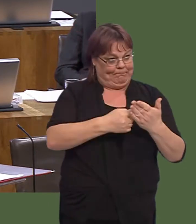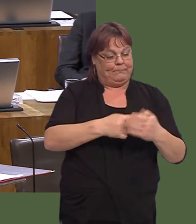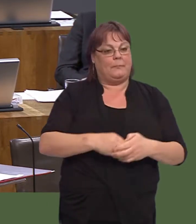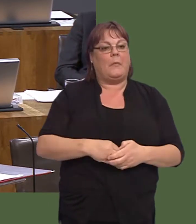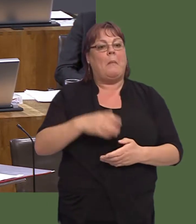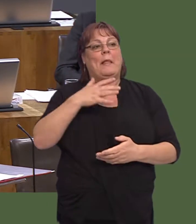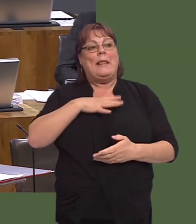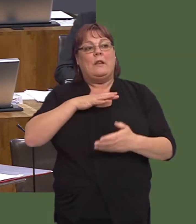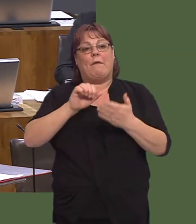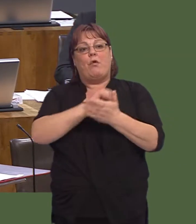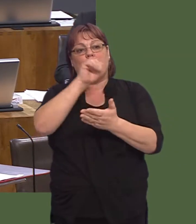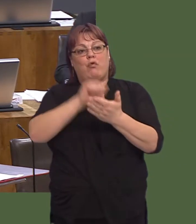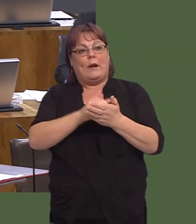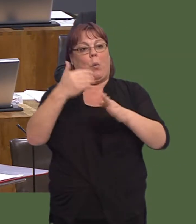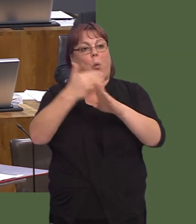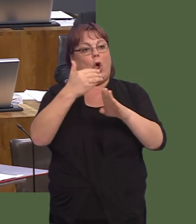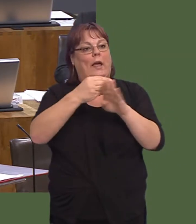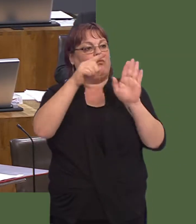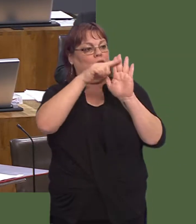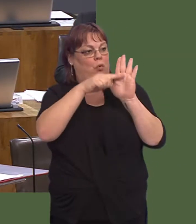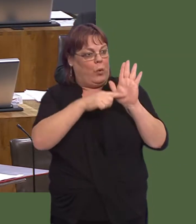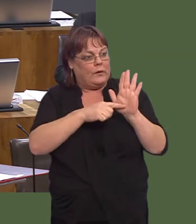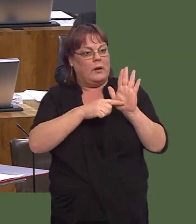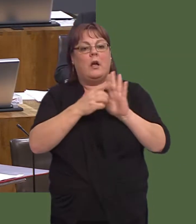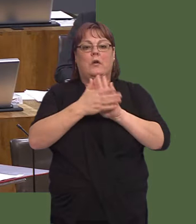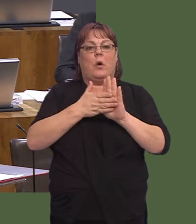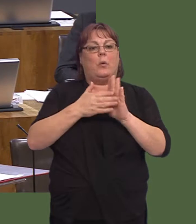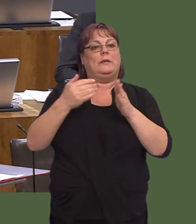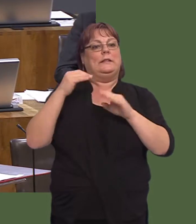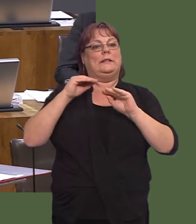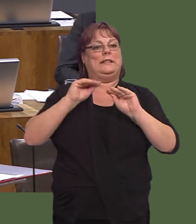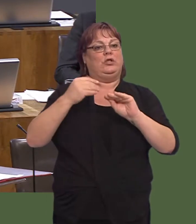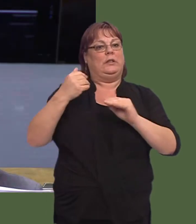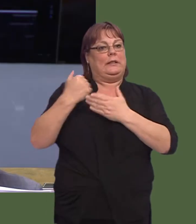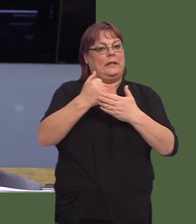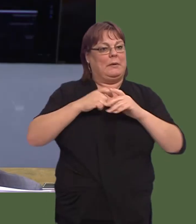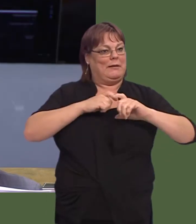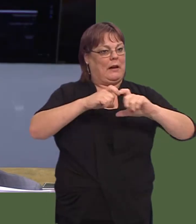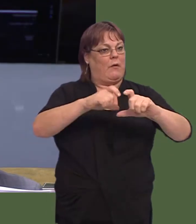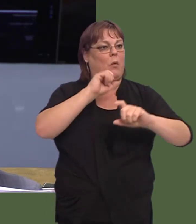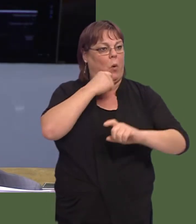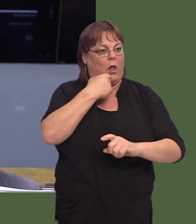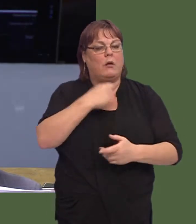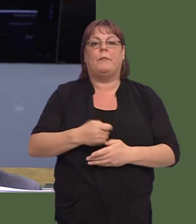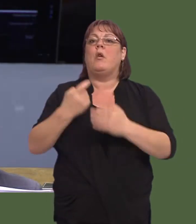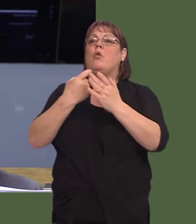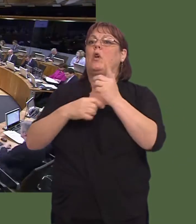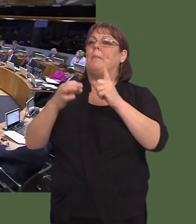that they provide the right terms and conditions in order to retain the teaching assistants that they need. Rhiannon